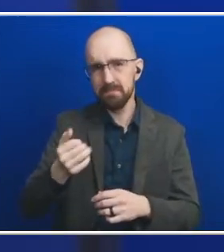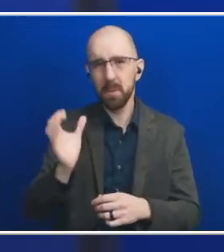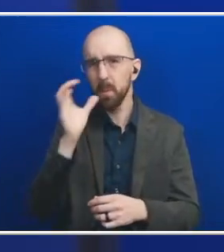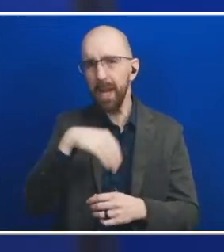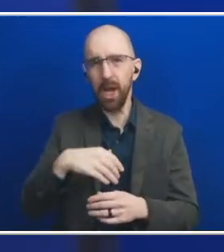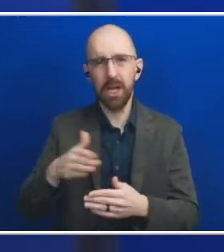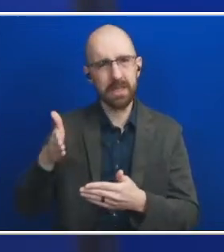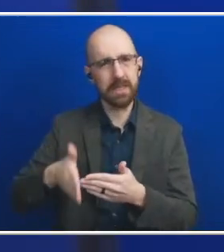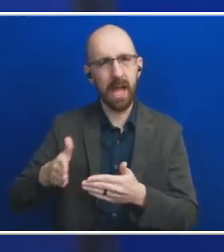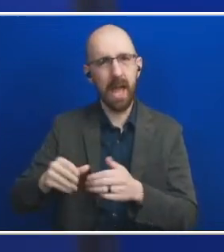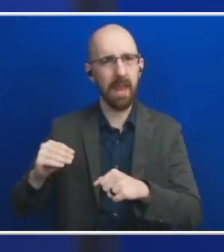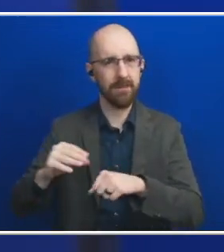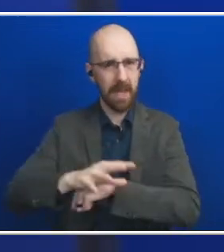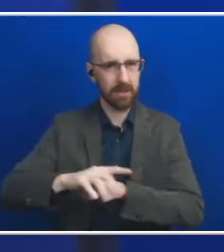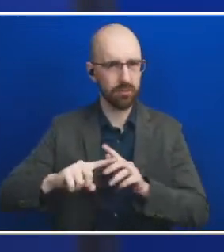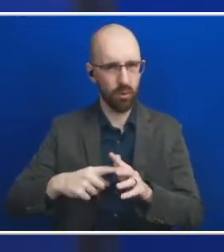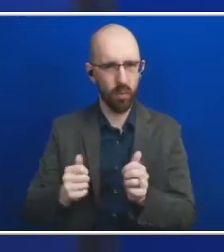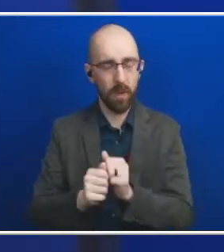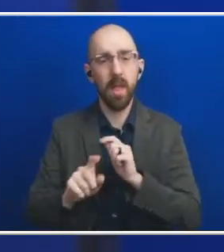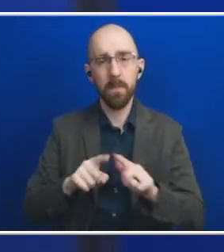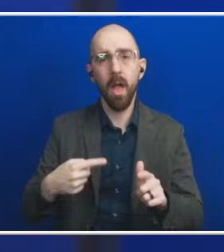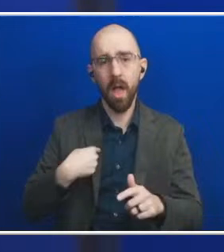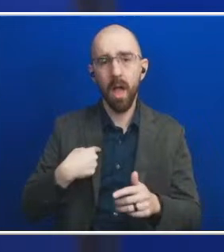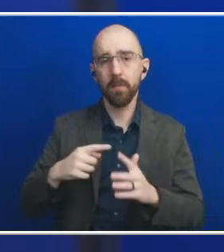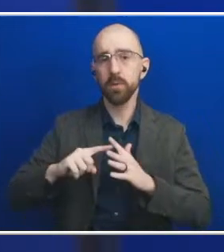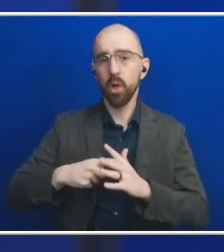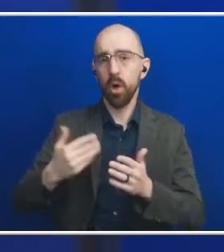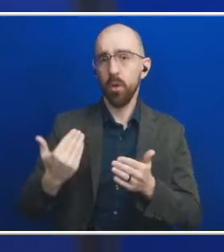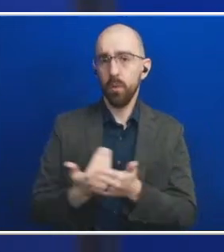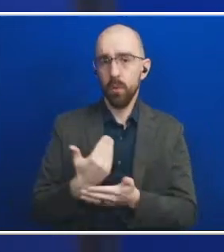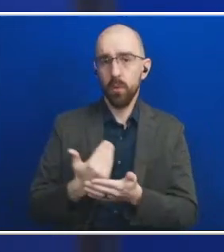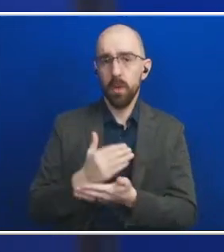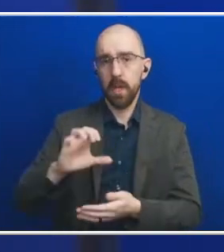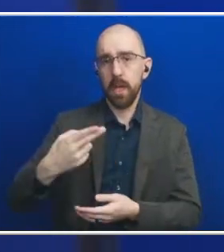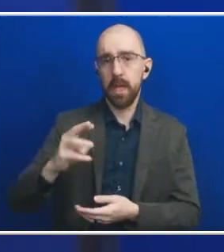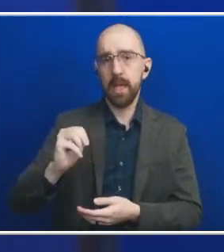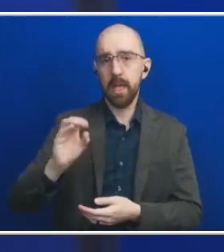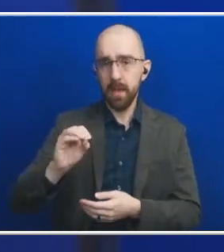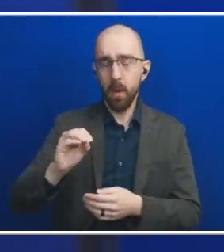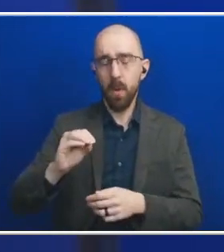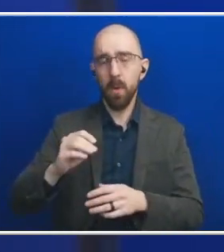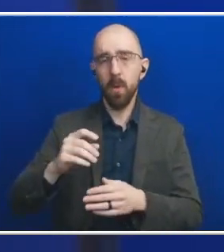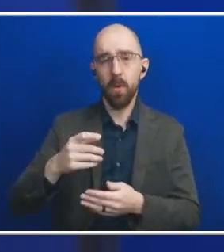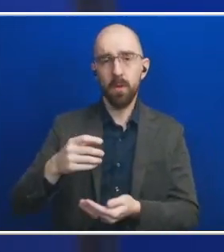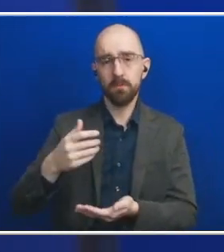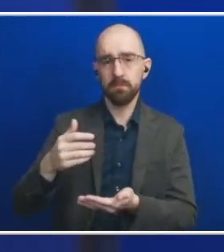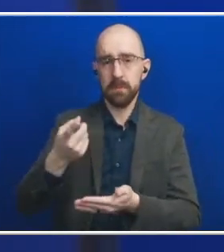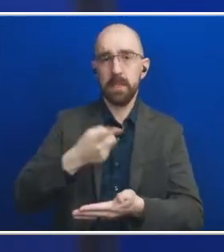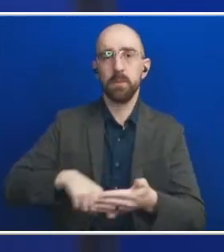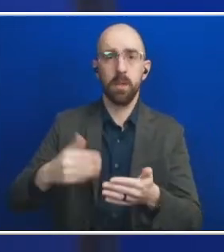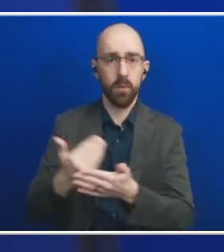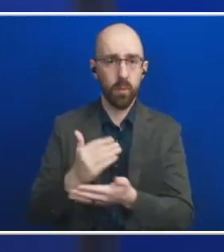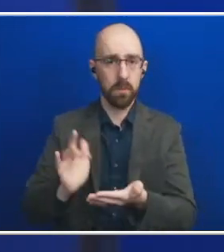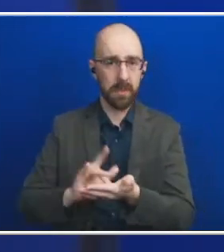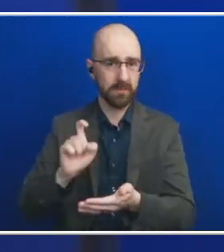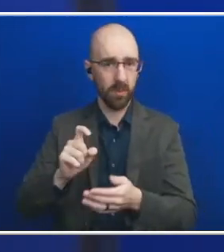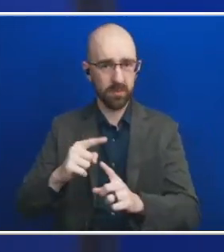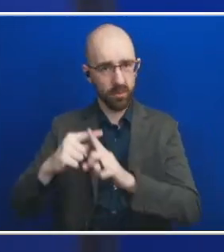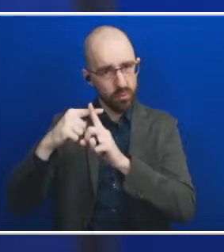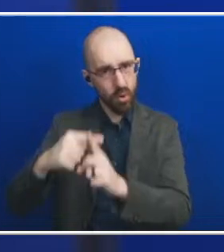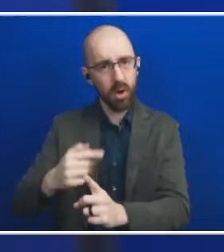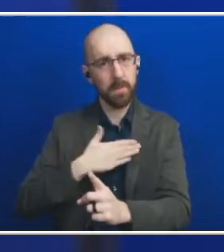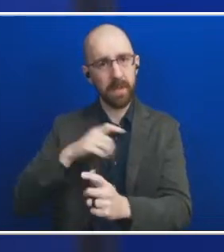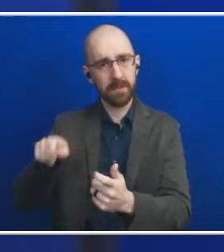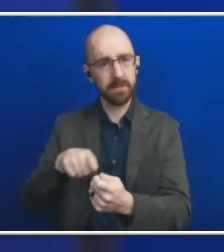start with. But I'm actually starting a new chemotherapy next week with a new drug that's supposed to target my specific BRAF mutation,